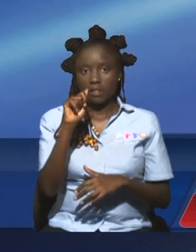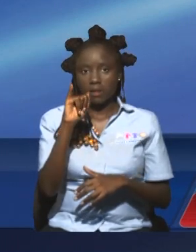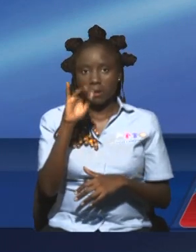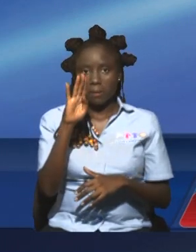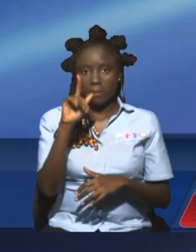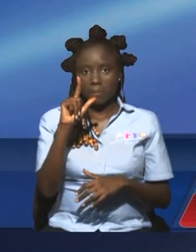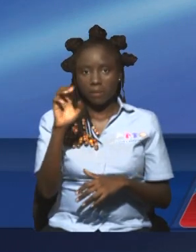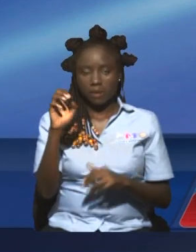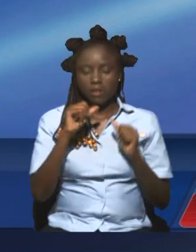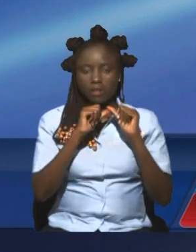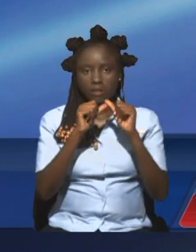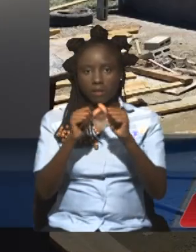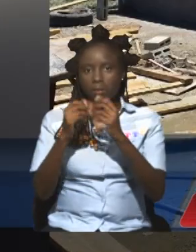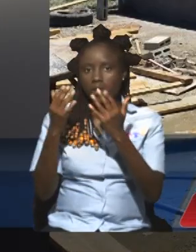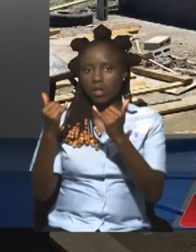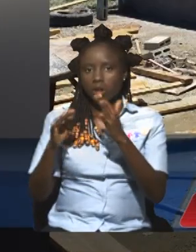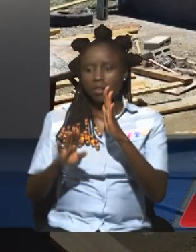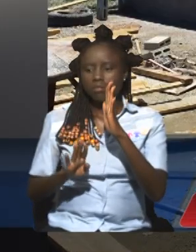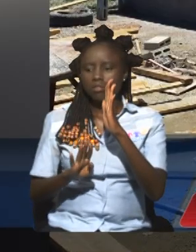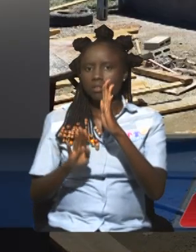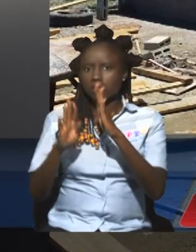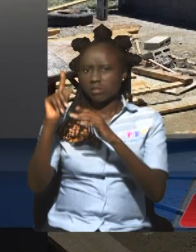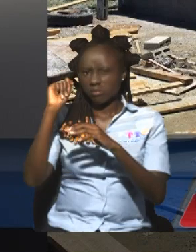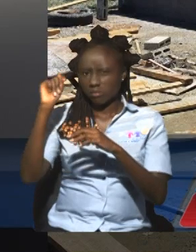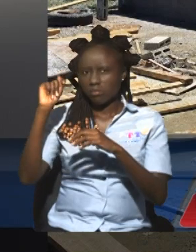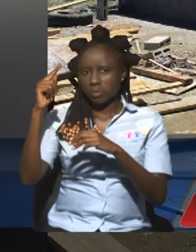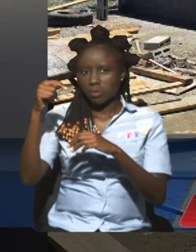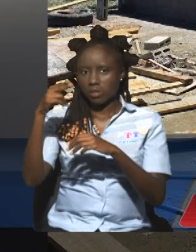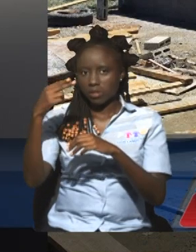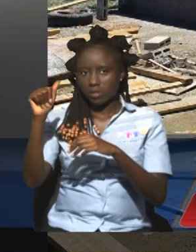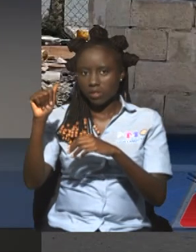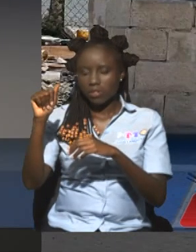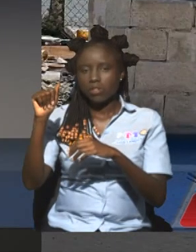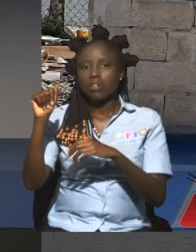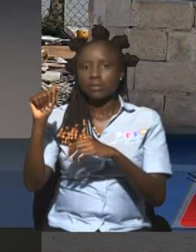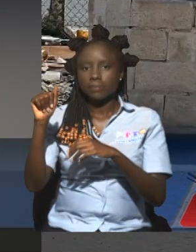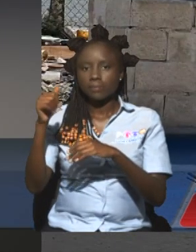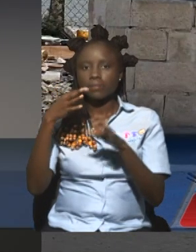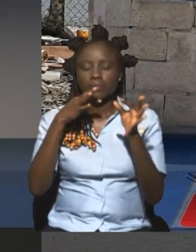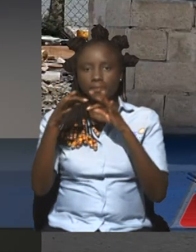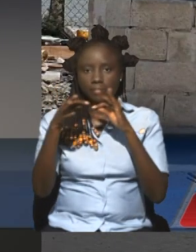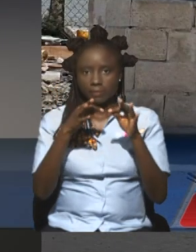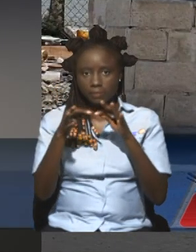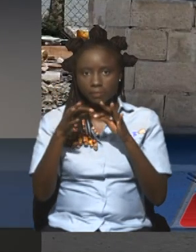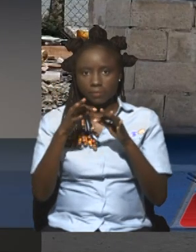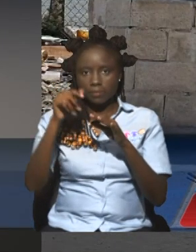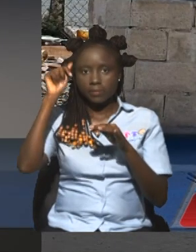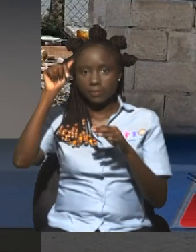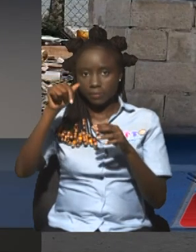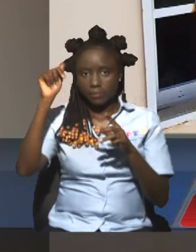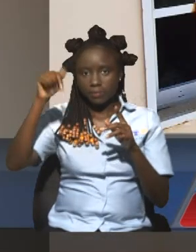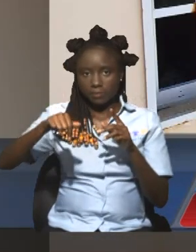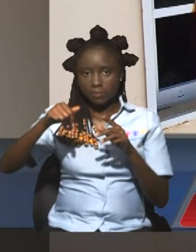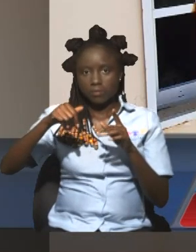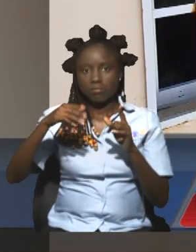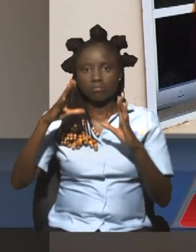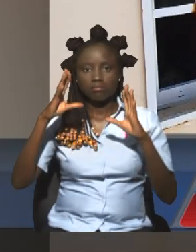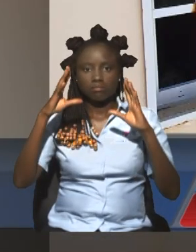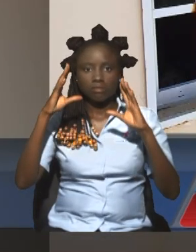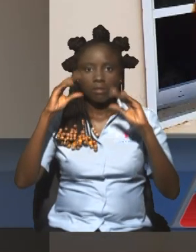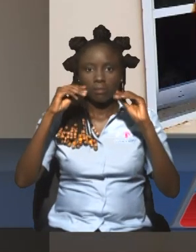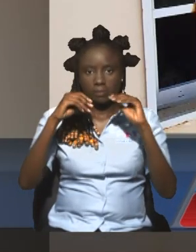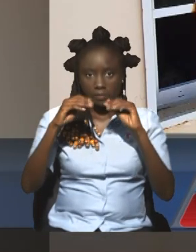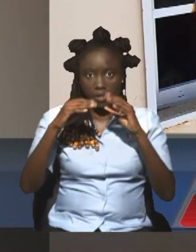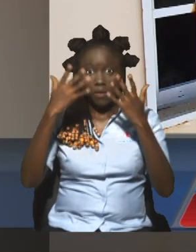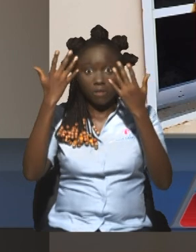at facilities in Tobago. THA Secretary Nathisha Charles Pantin explained at this week's post-executive media briefing,